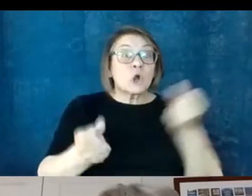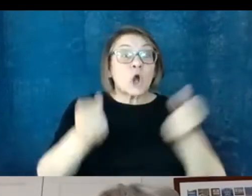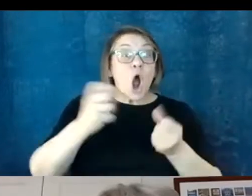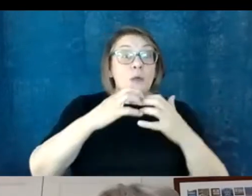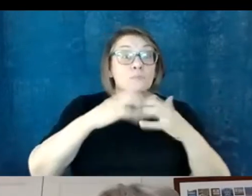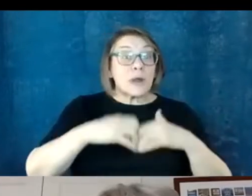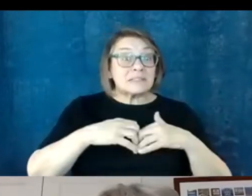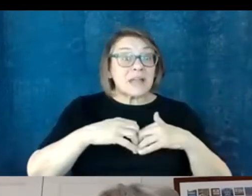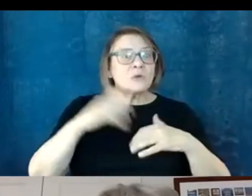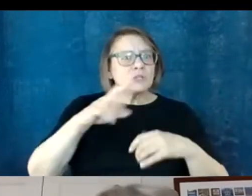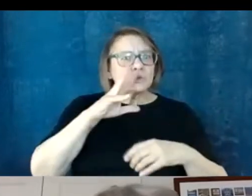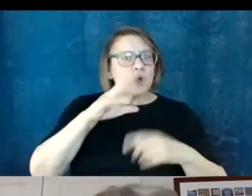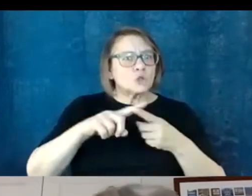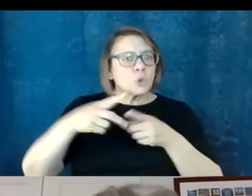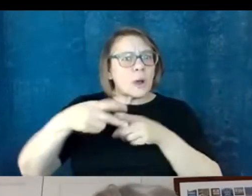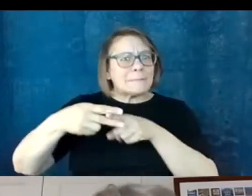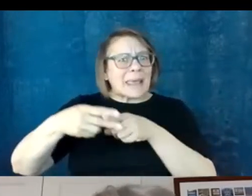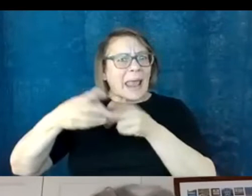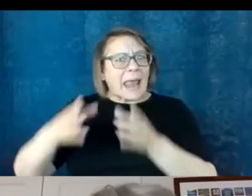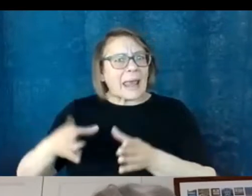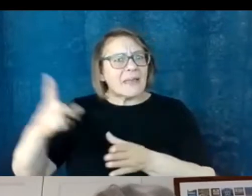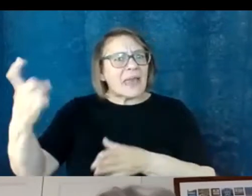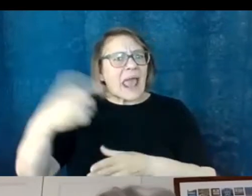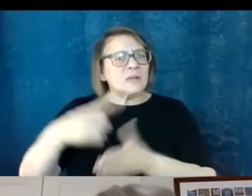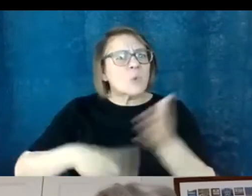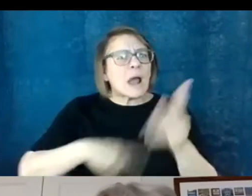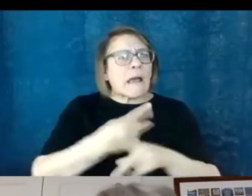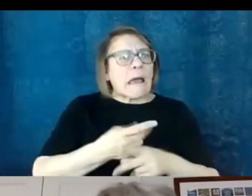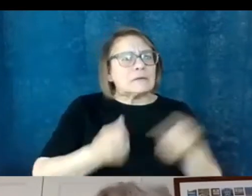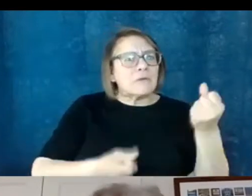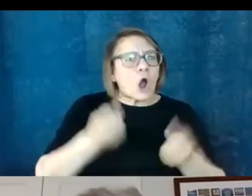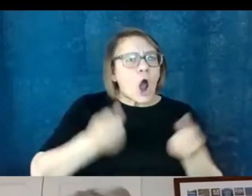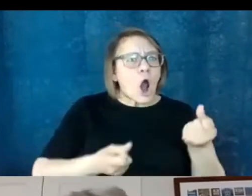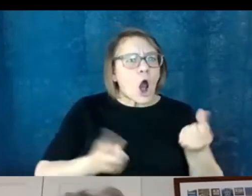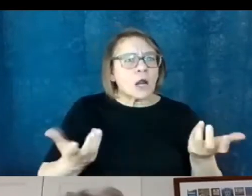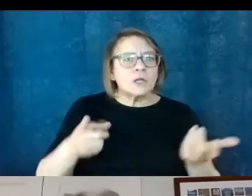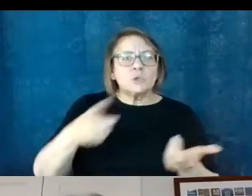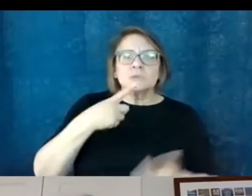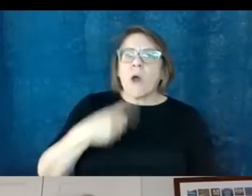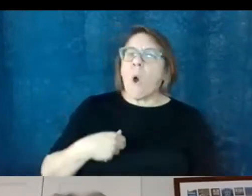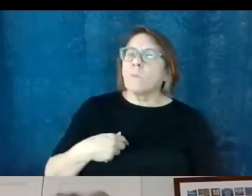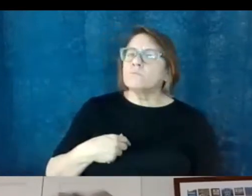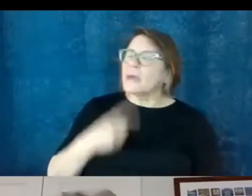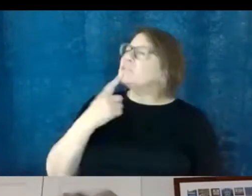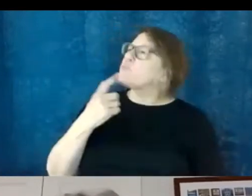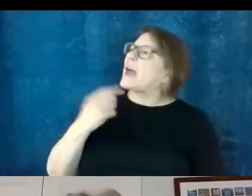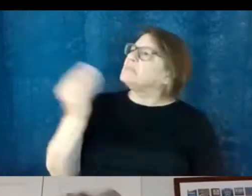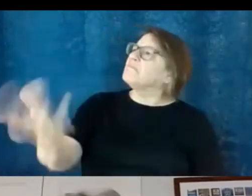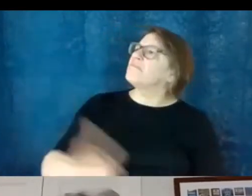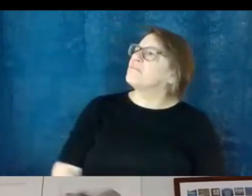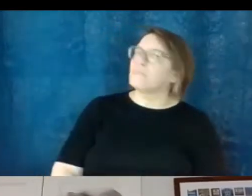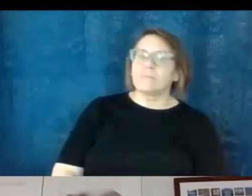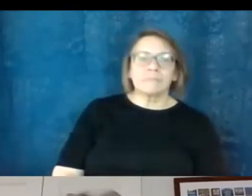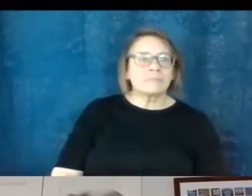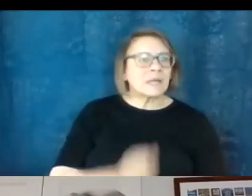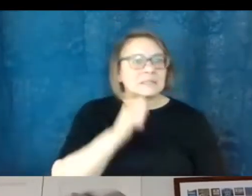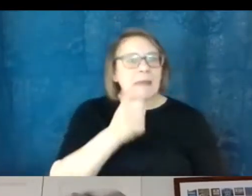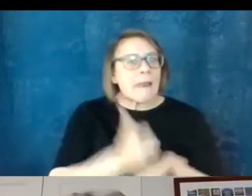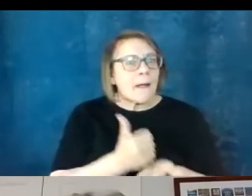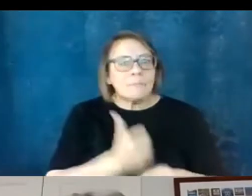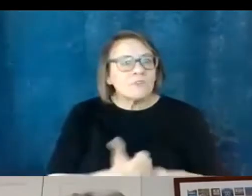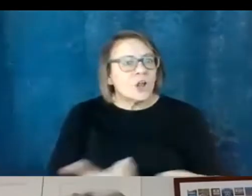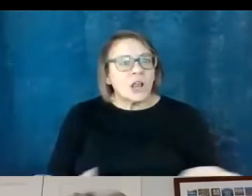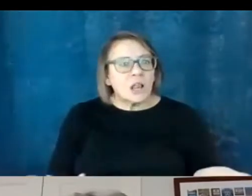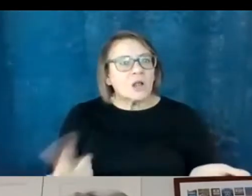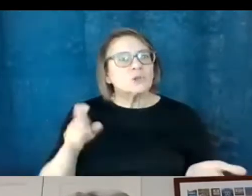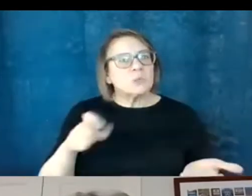you need to talk to a mechanic and they ask what kind of car you have, and you say it's red. You know, that's not going to be helpful. You